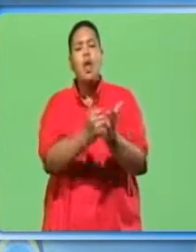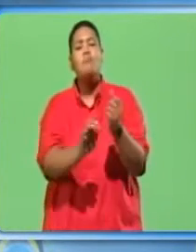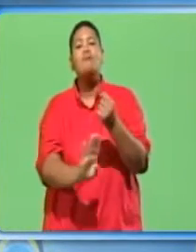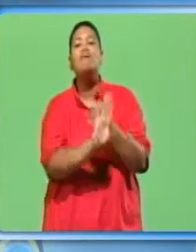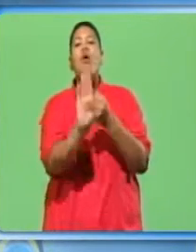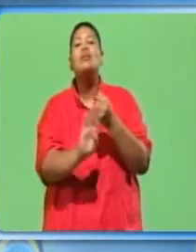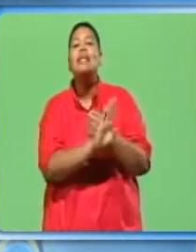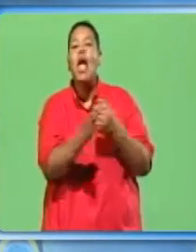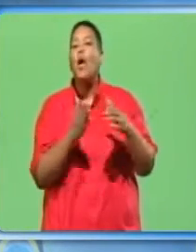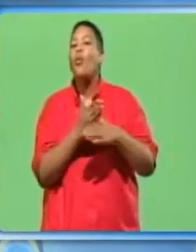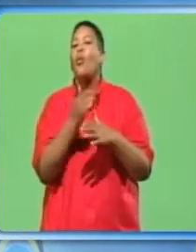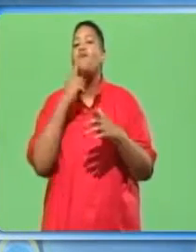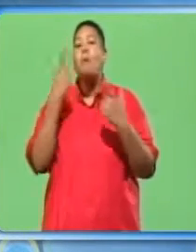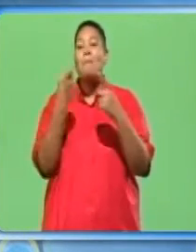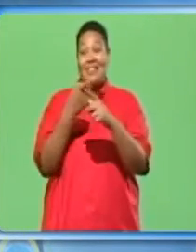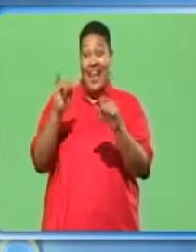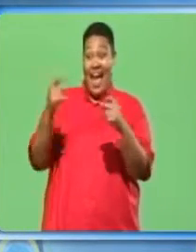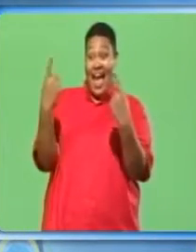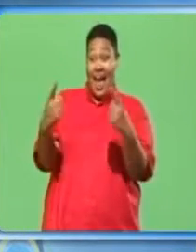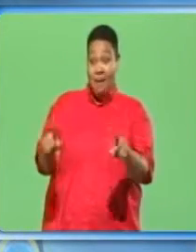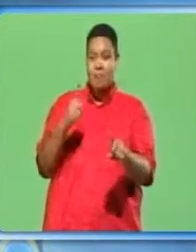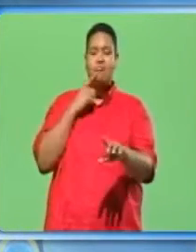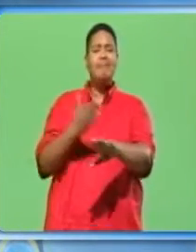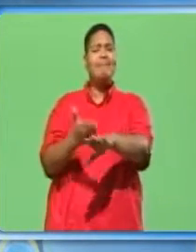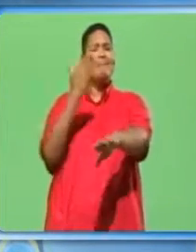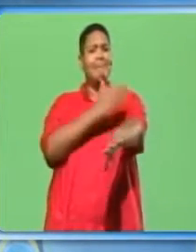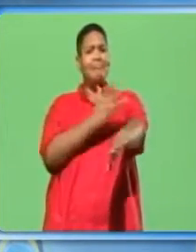Thank you.